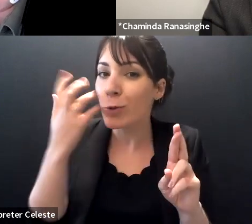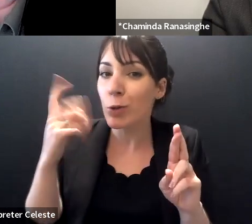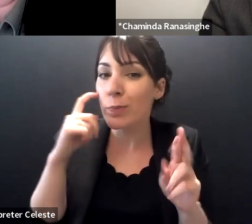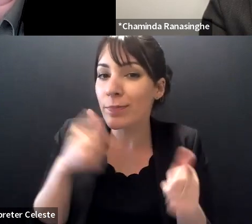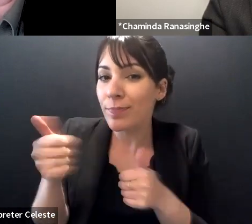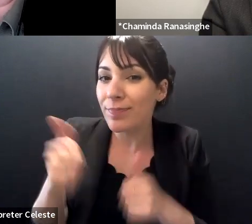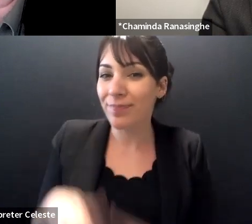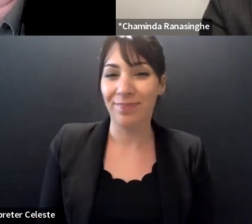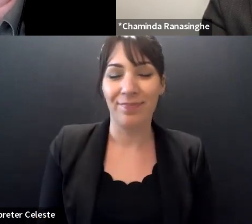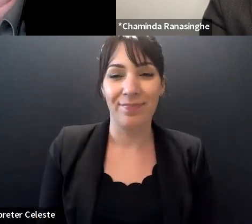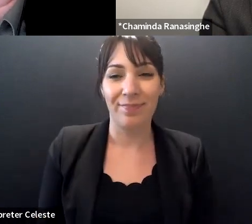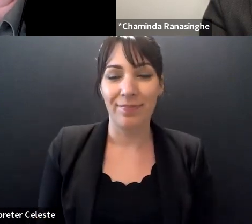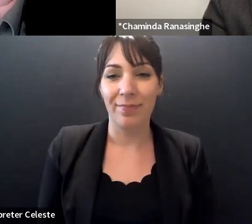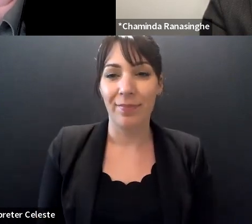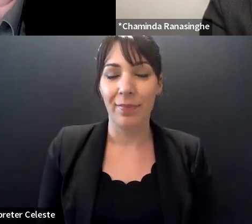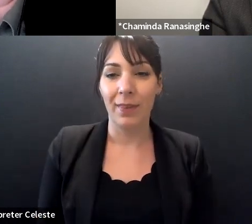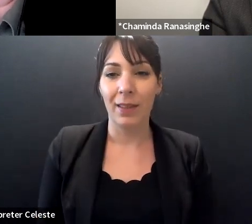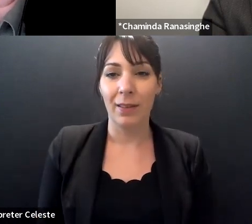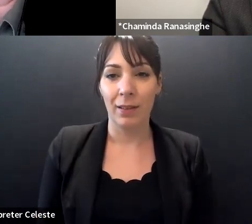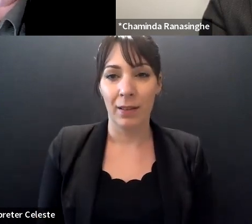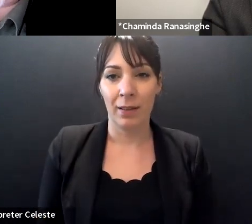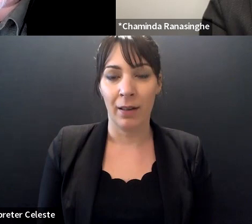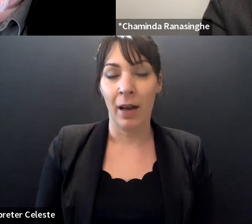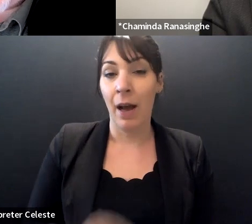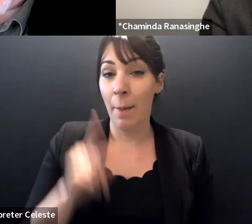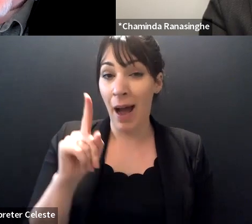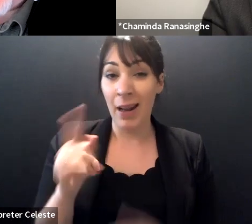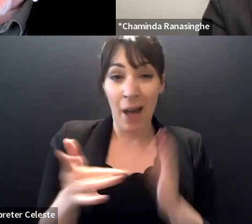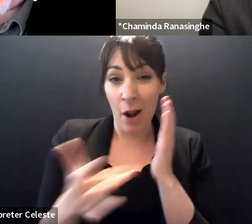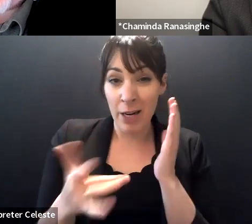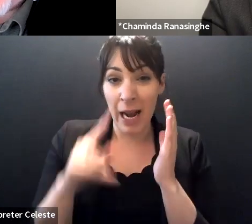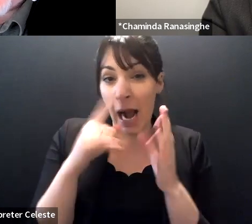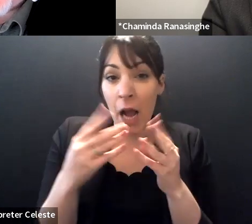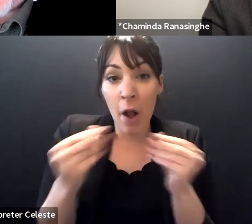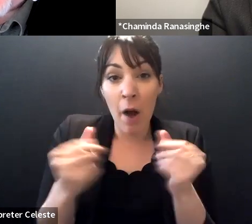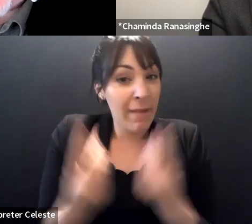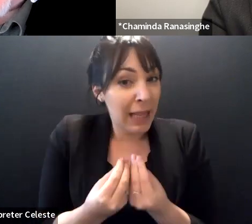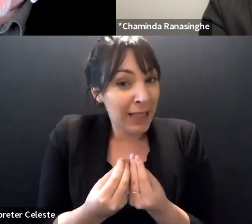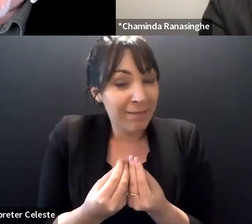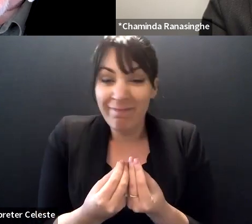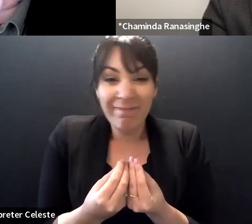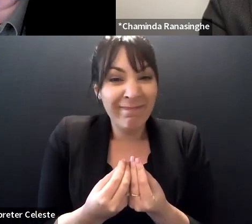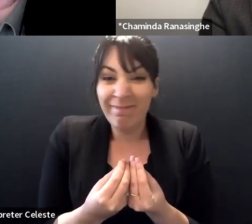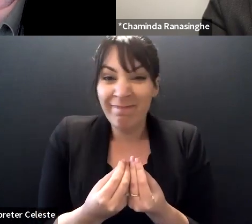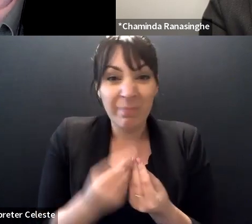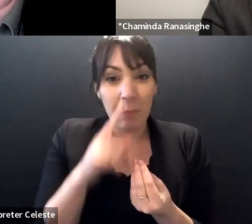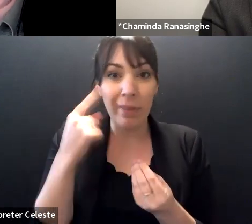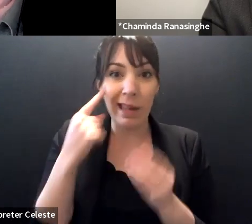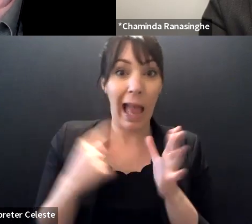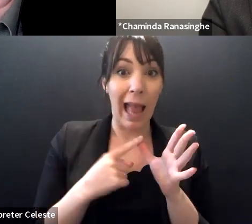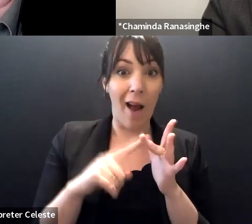so go with that there's some bits there. But also, technology is not going to solve all of our problems. We hear that AI is going to solve all of these